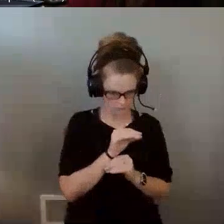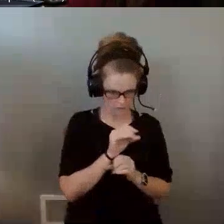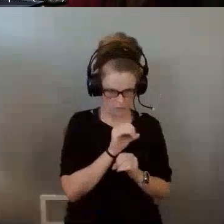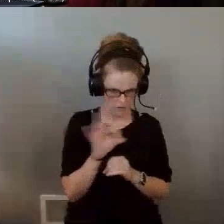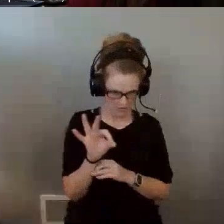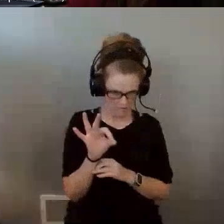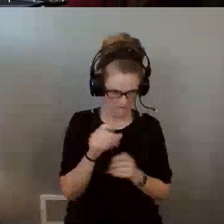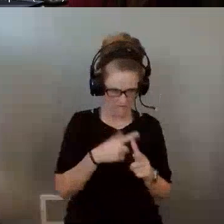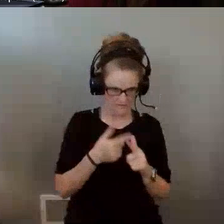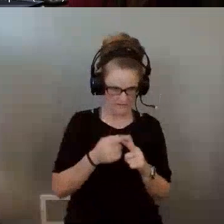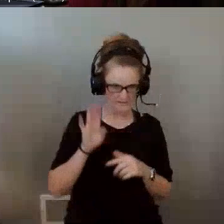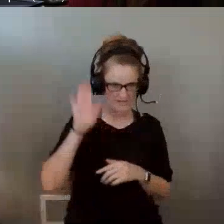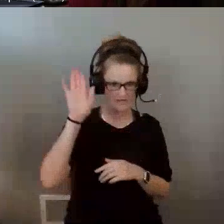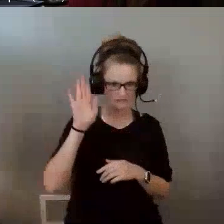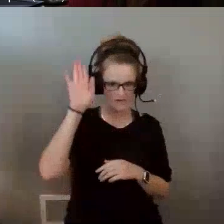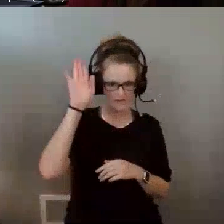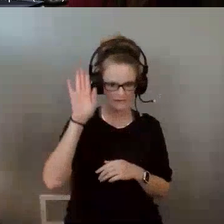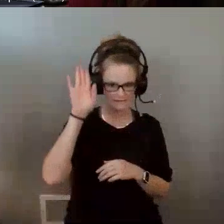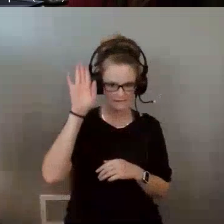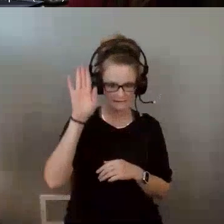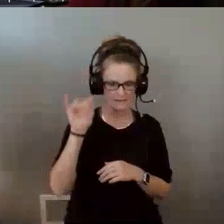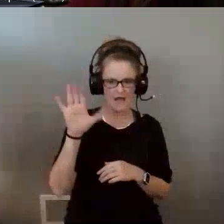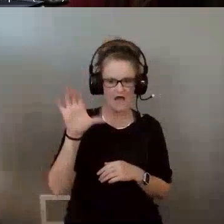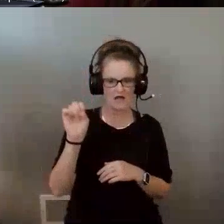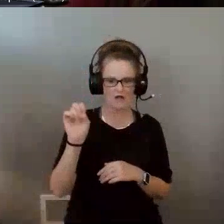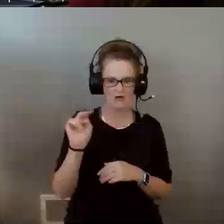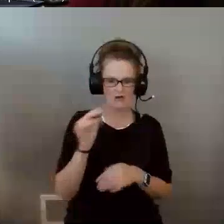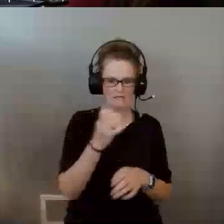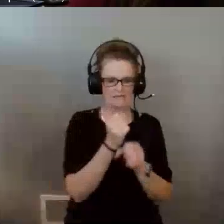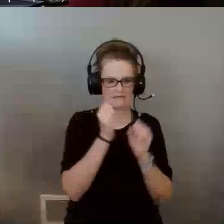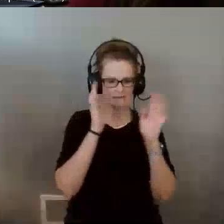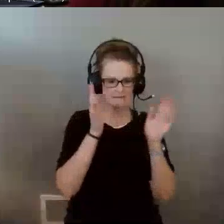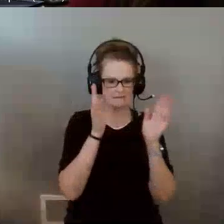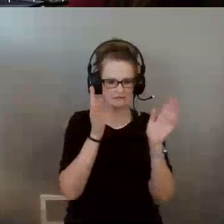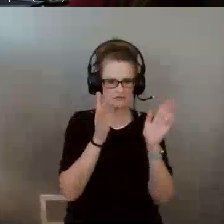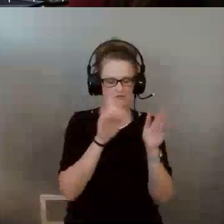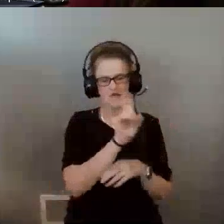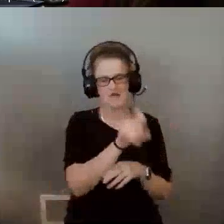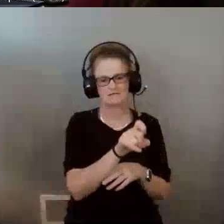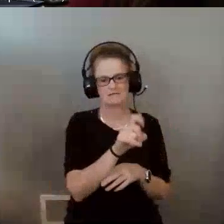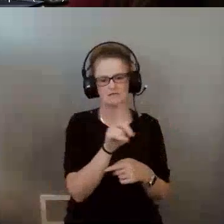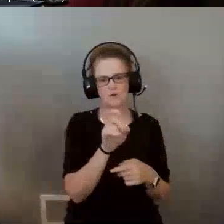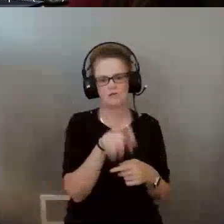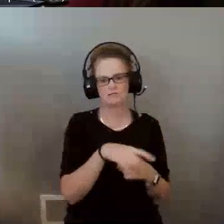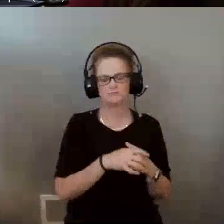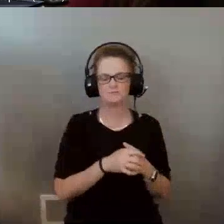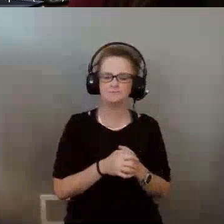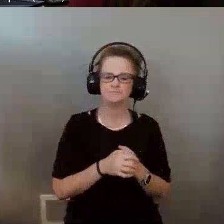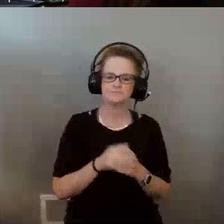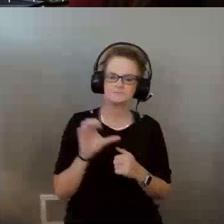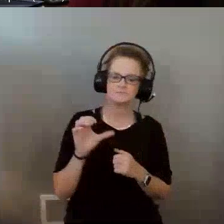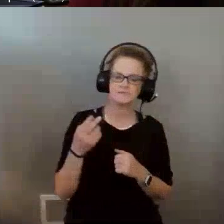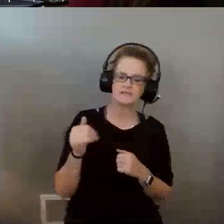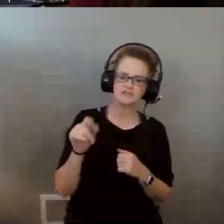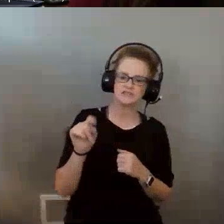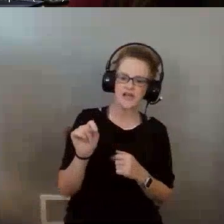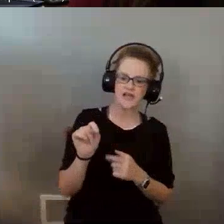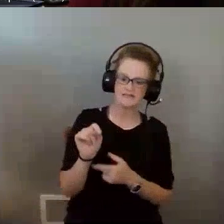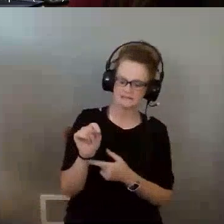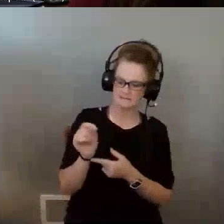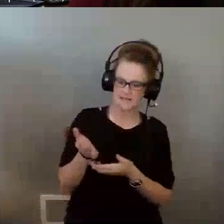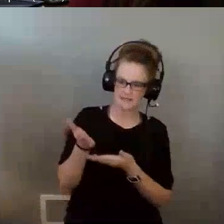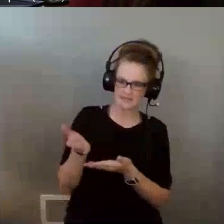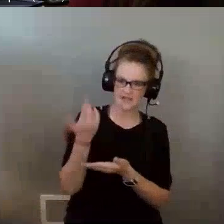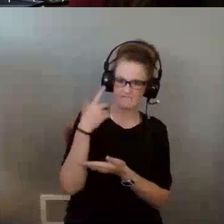hand raising icon to gain the presenter's attention to ask a question. The chat function is available for